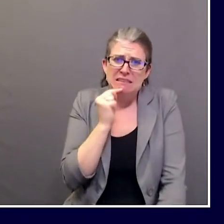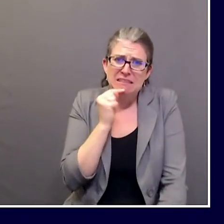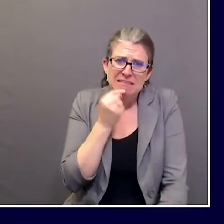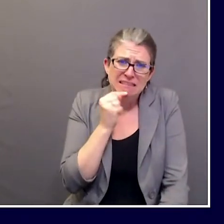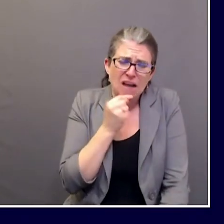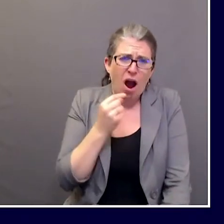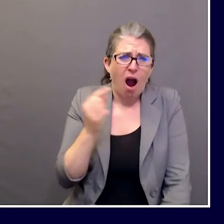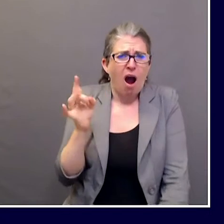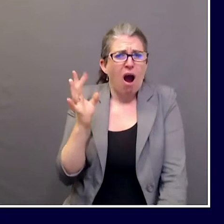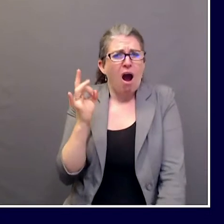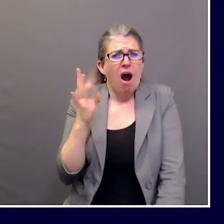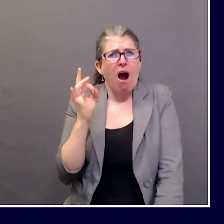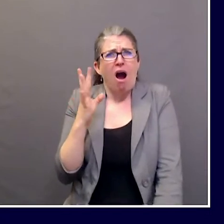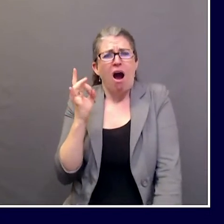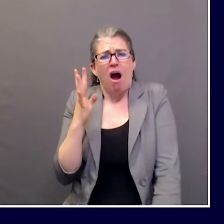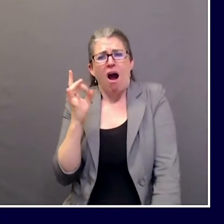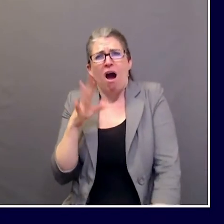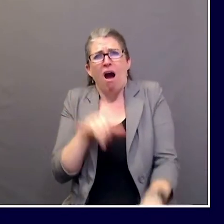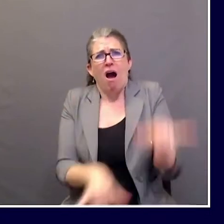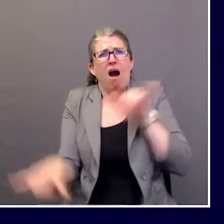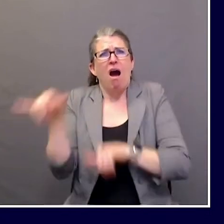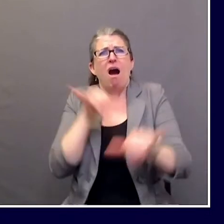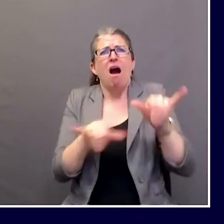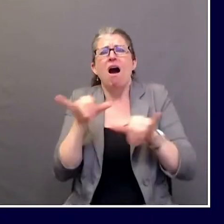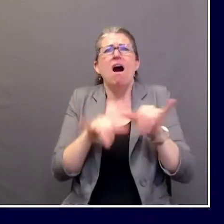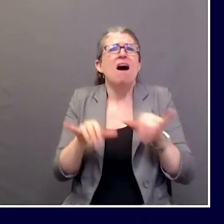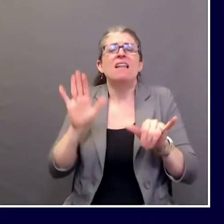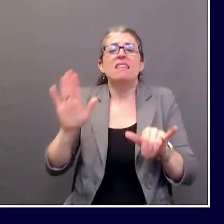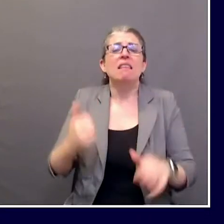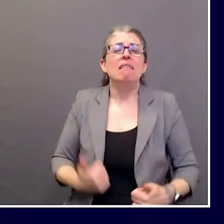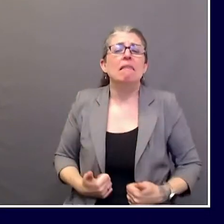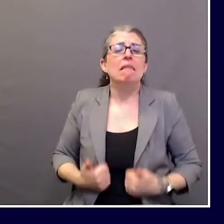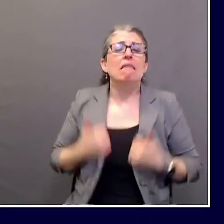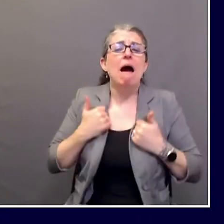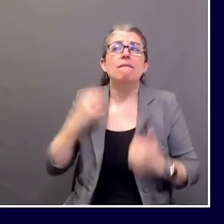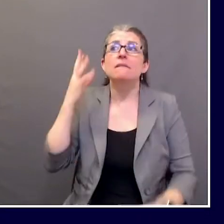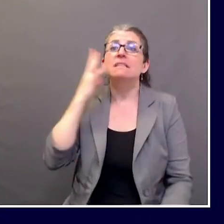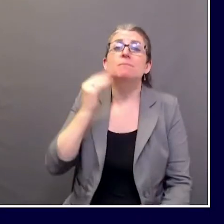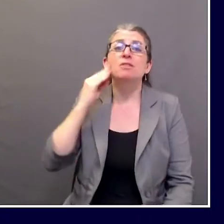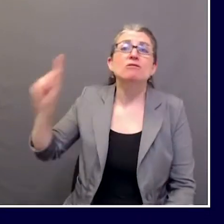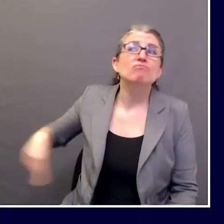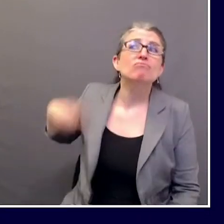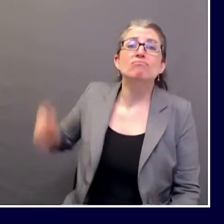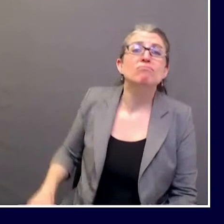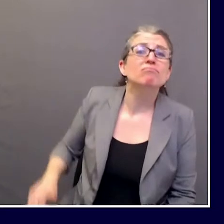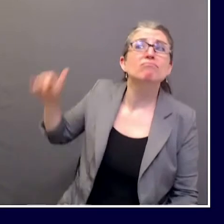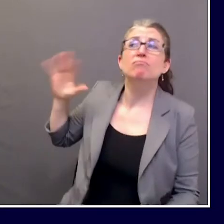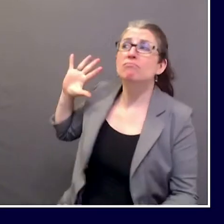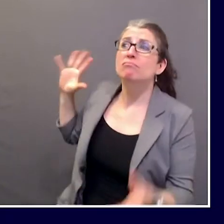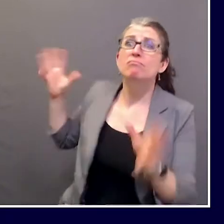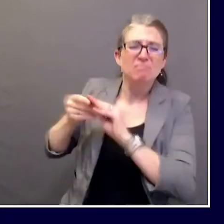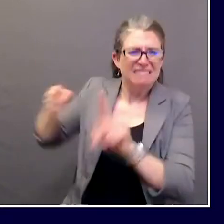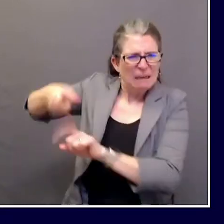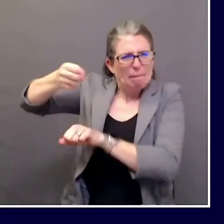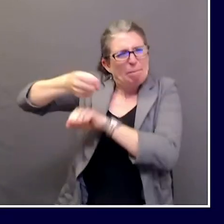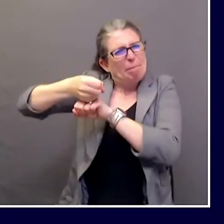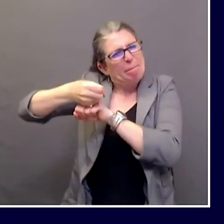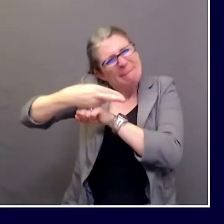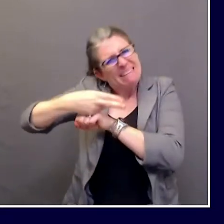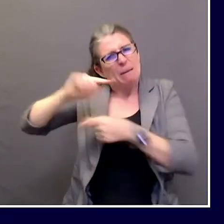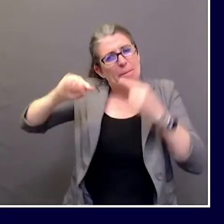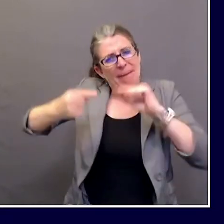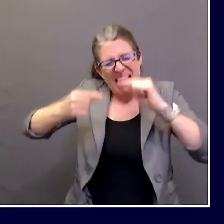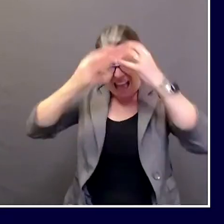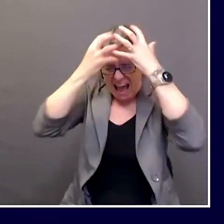the worst headaches of your life. If you have a severe headache, or things like abdominal pain, shortness of breath,